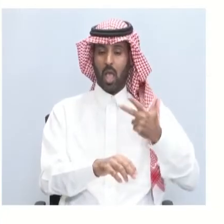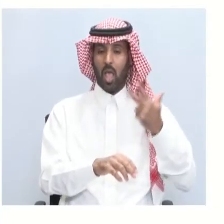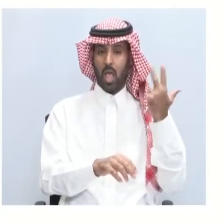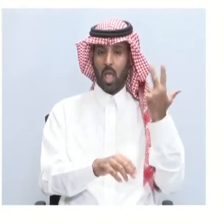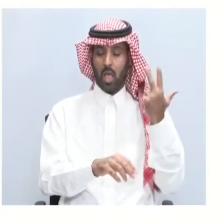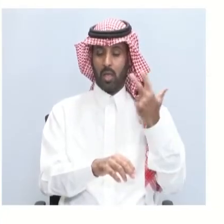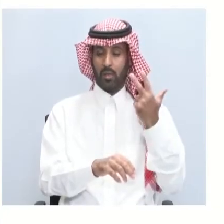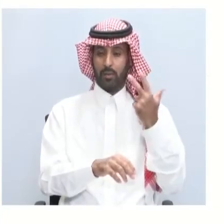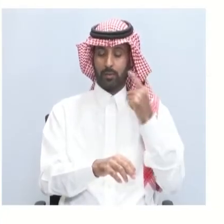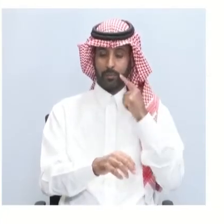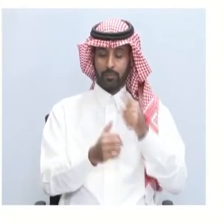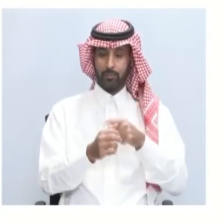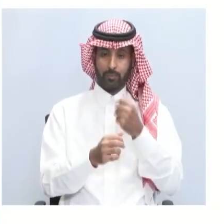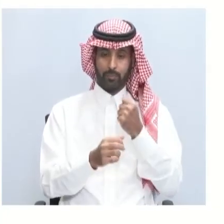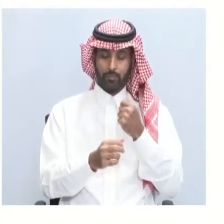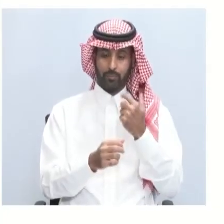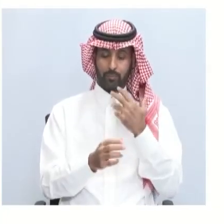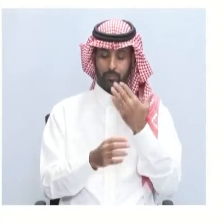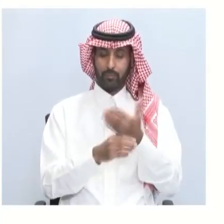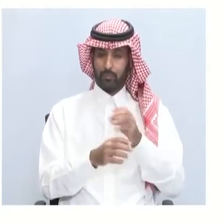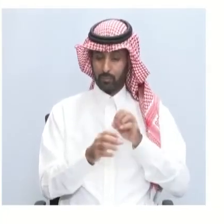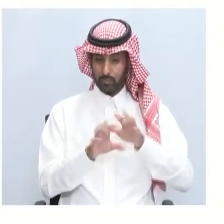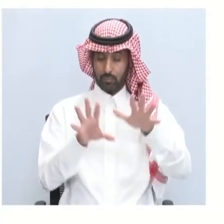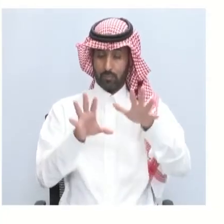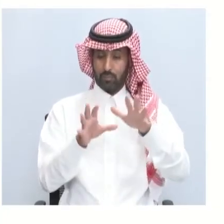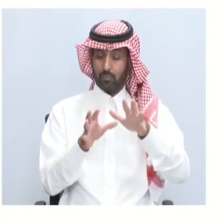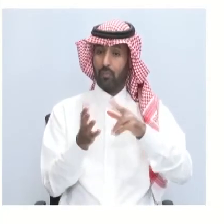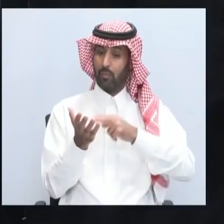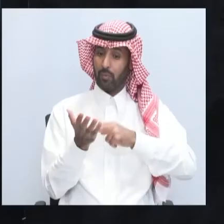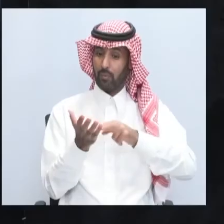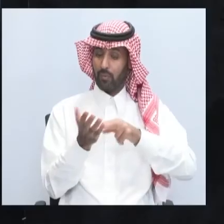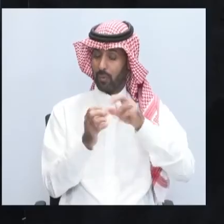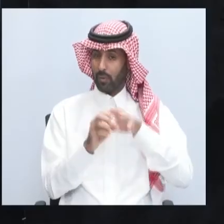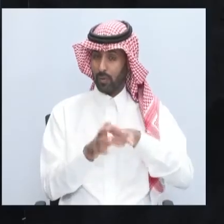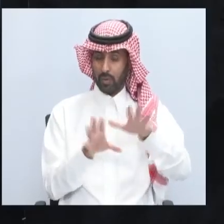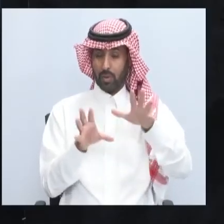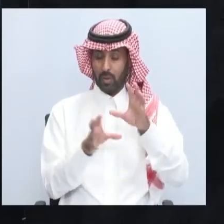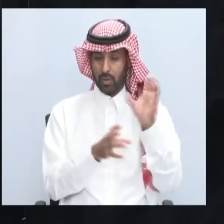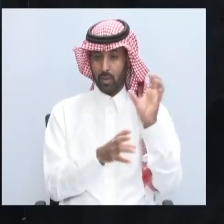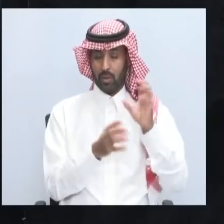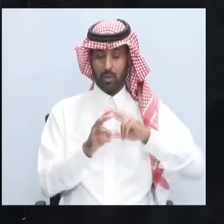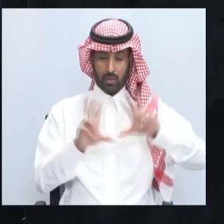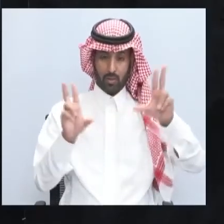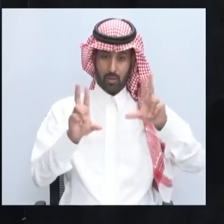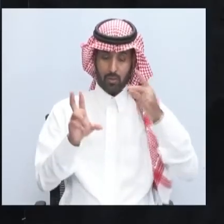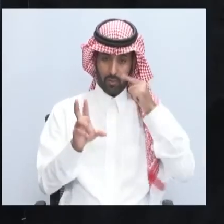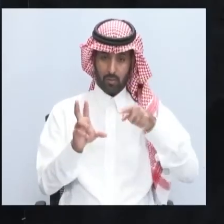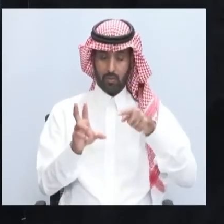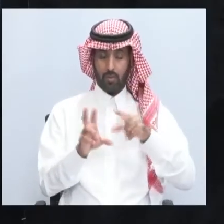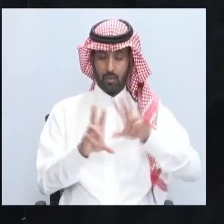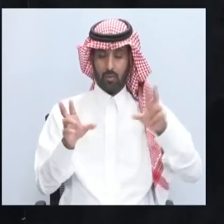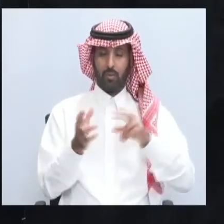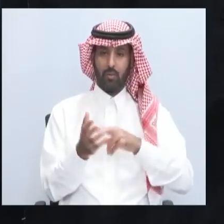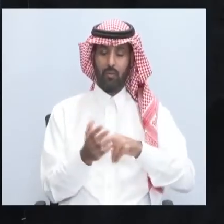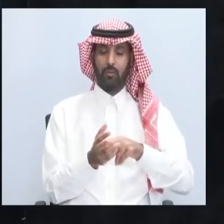show tomorrow night at 8. And air here is a verb. So from exercise A, what's the